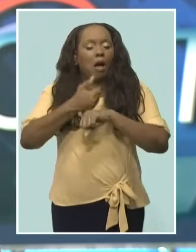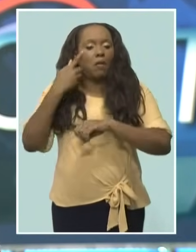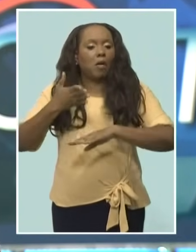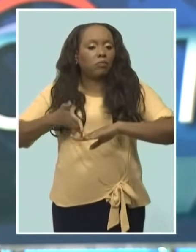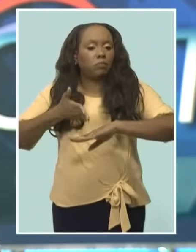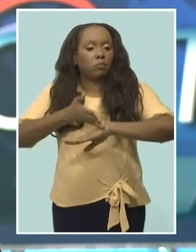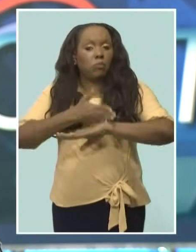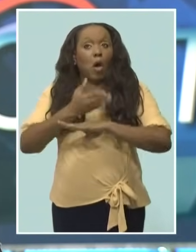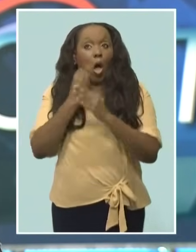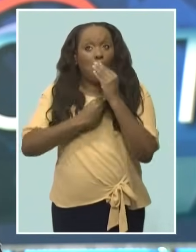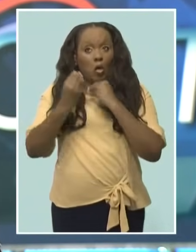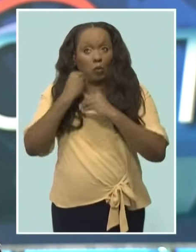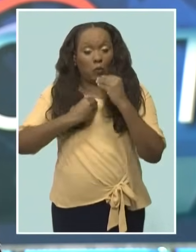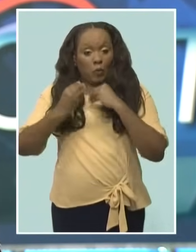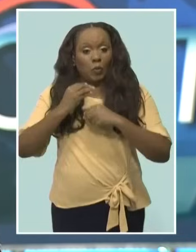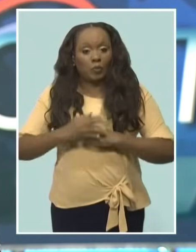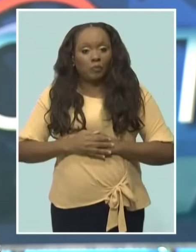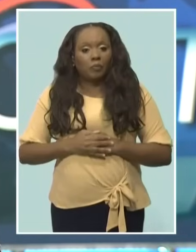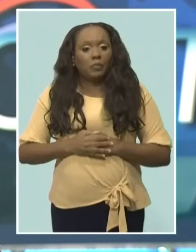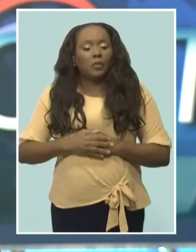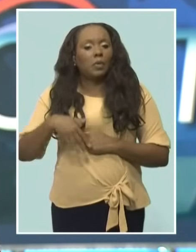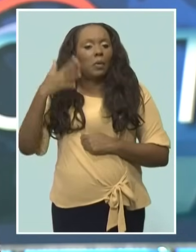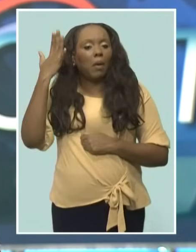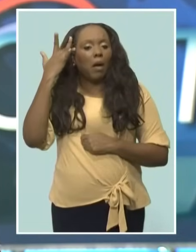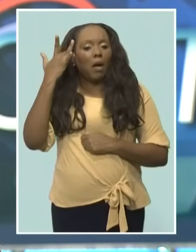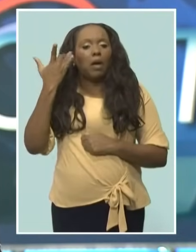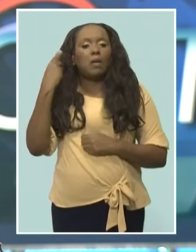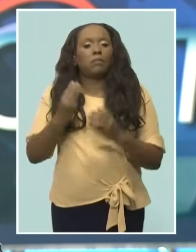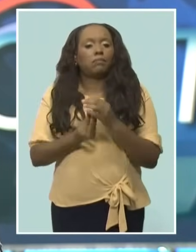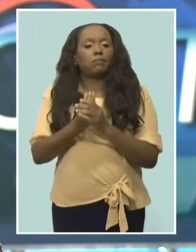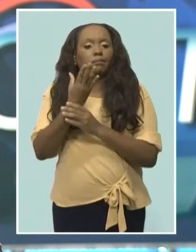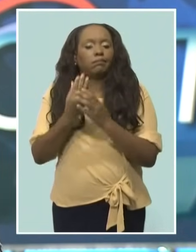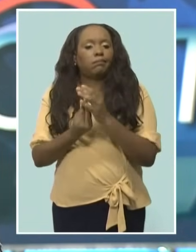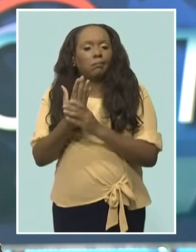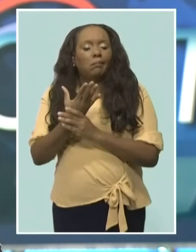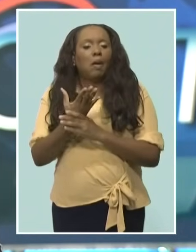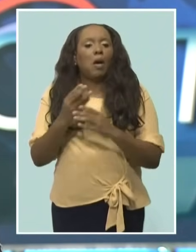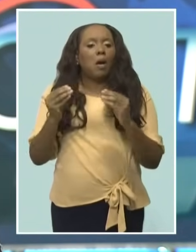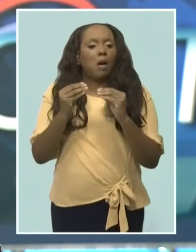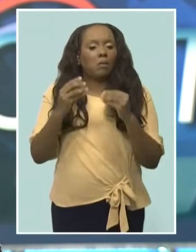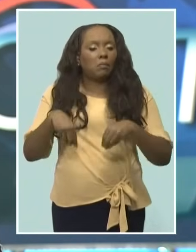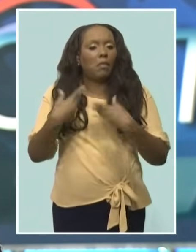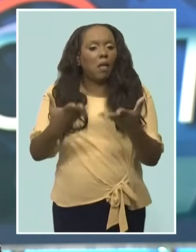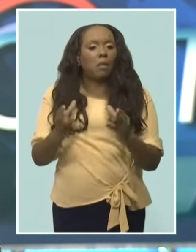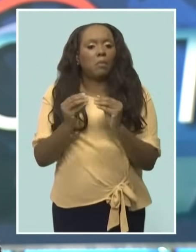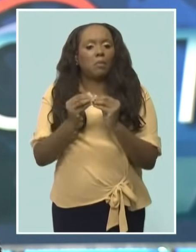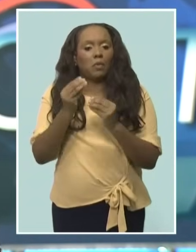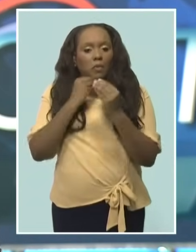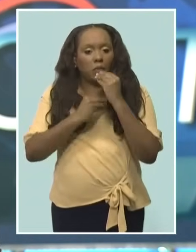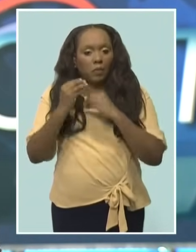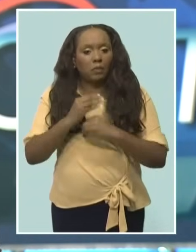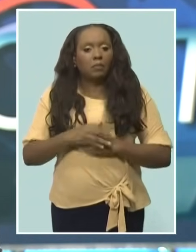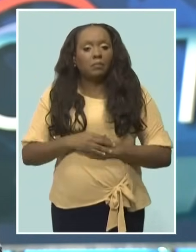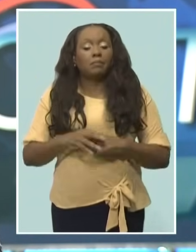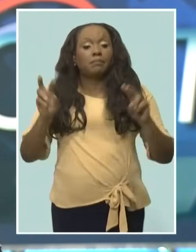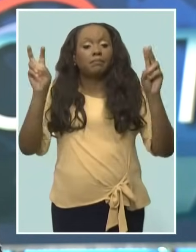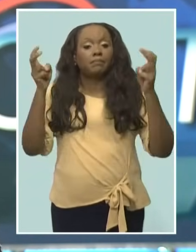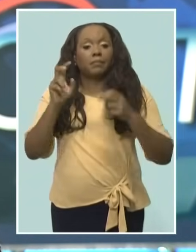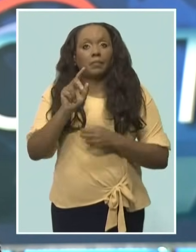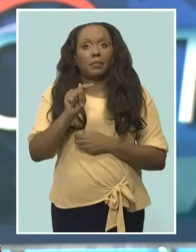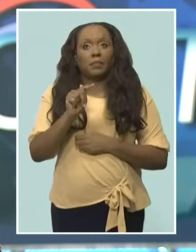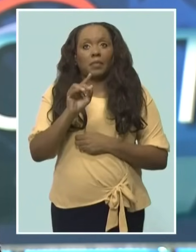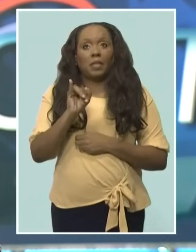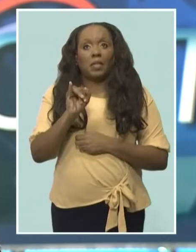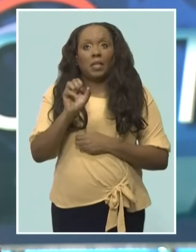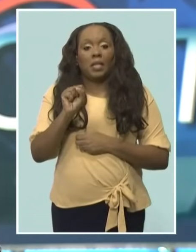being created, one intended to boost food production. That's how the multi-million tissue culture lab in